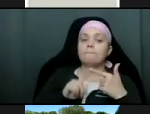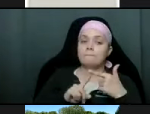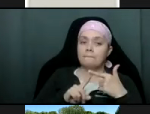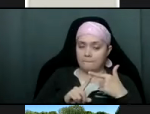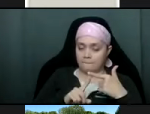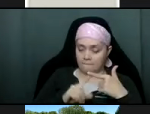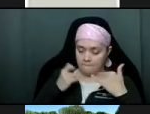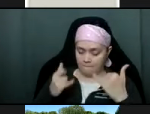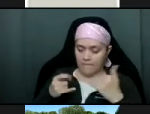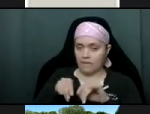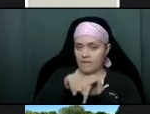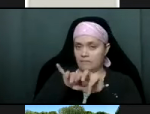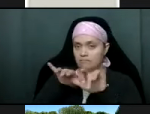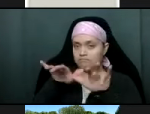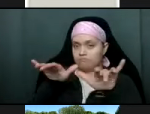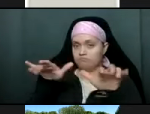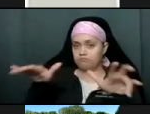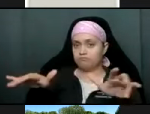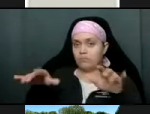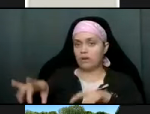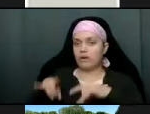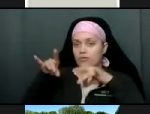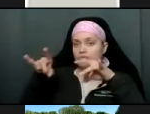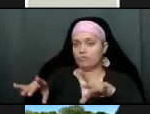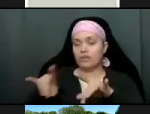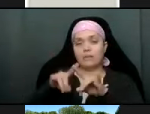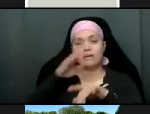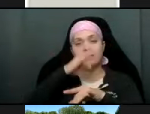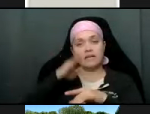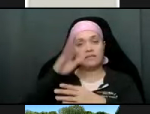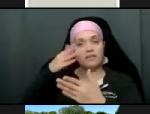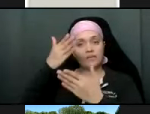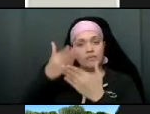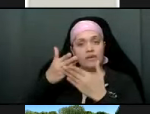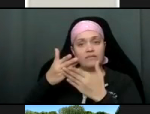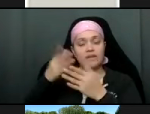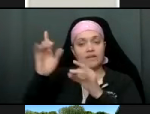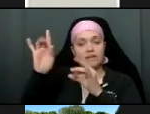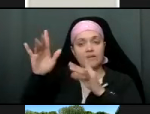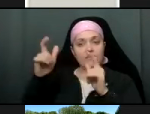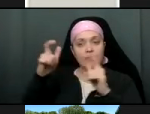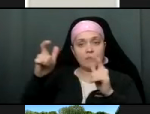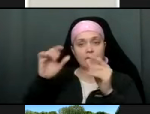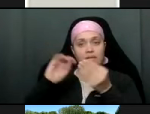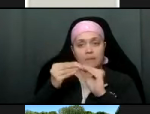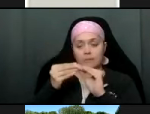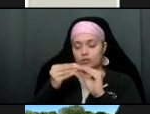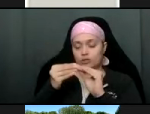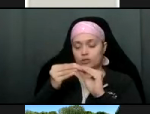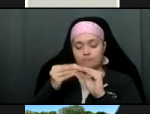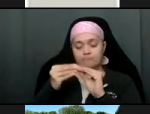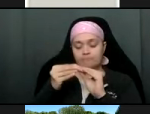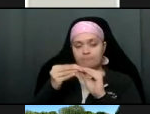Now, they did spread out across Australia, but they never got to be in terribly large numbers.